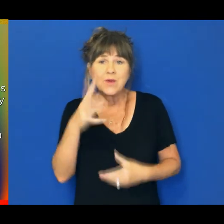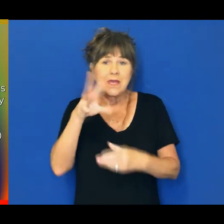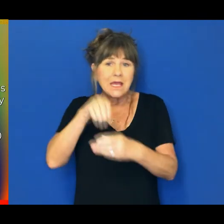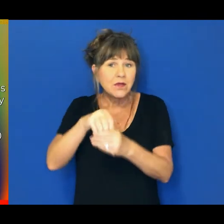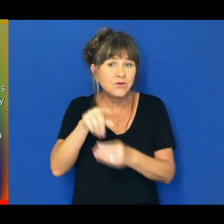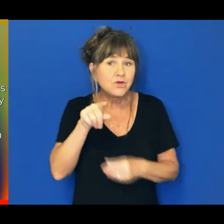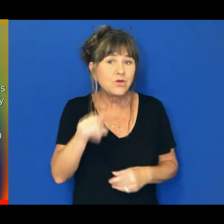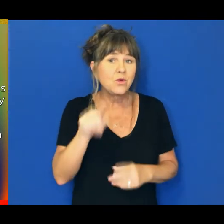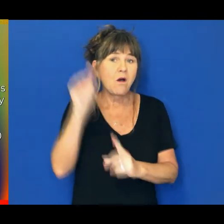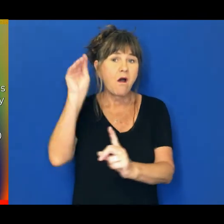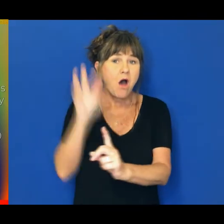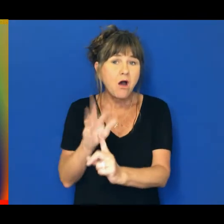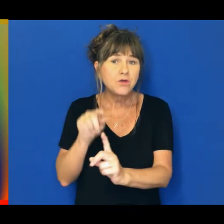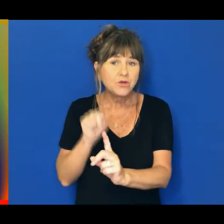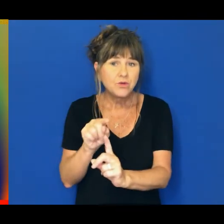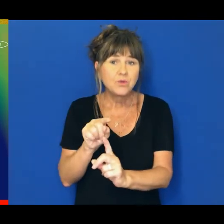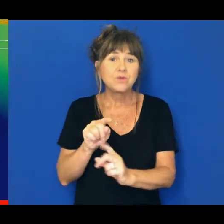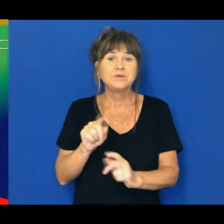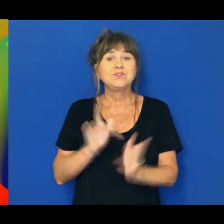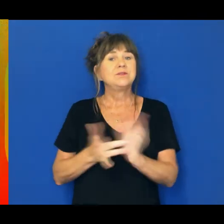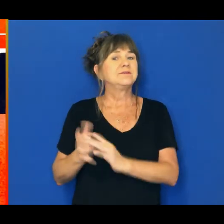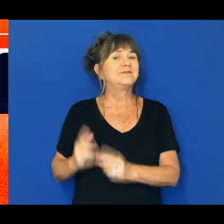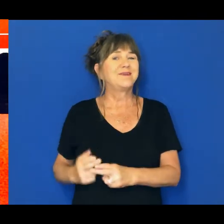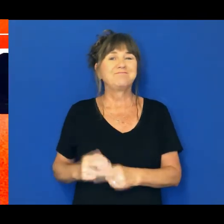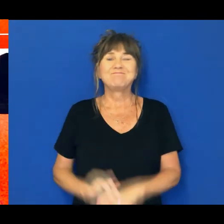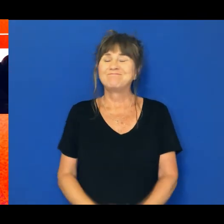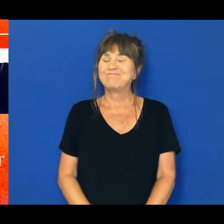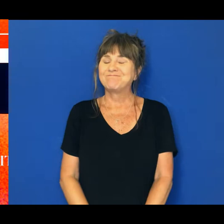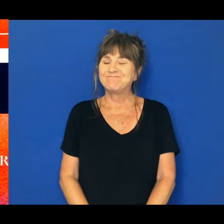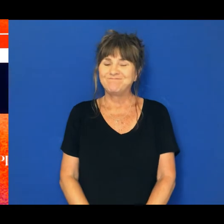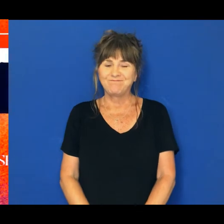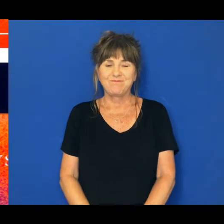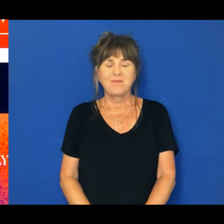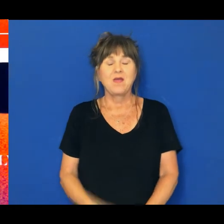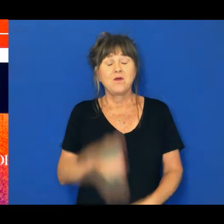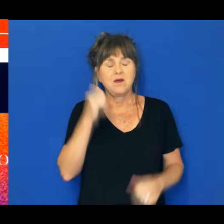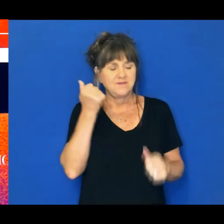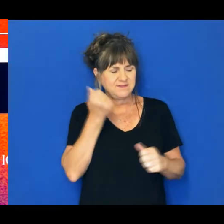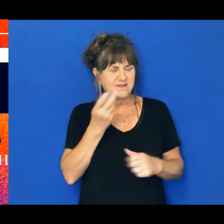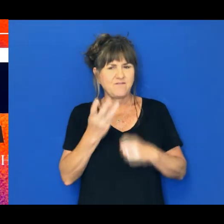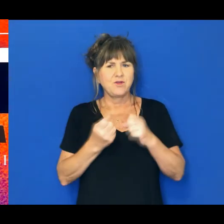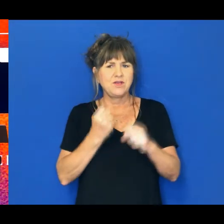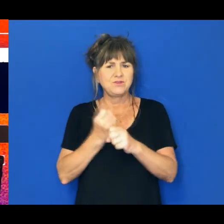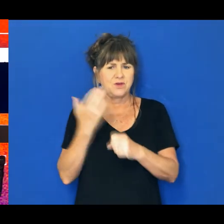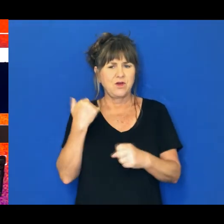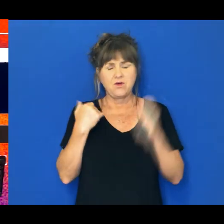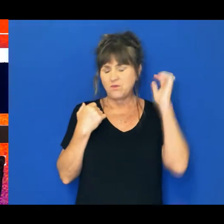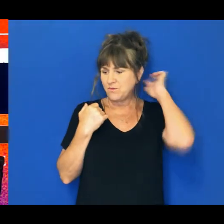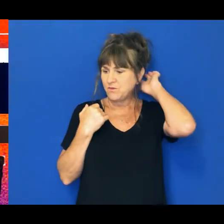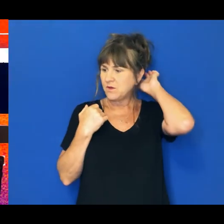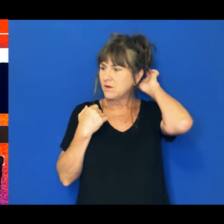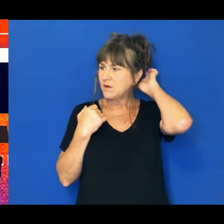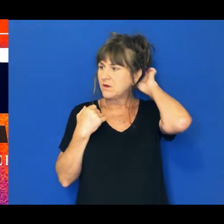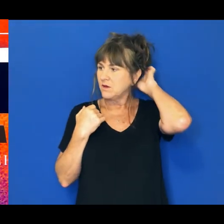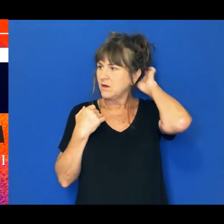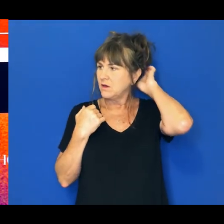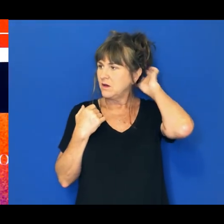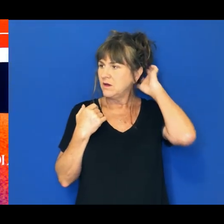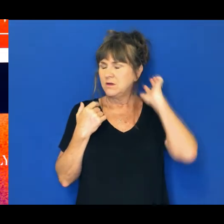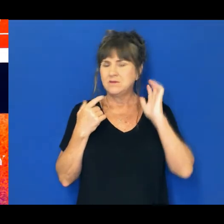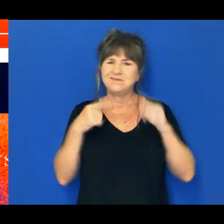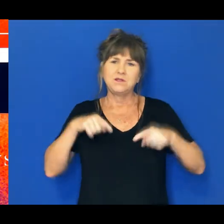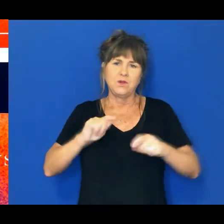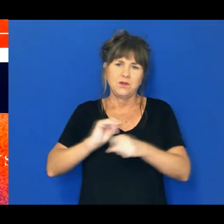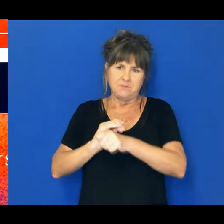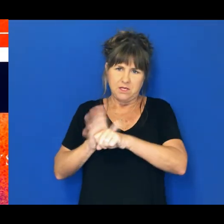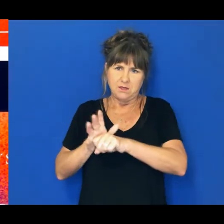be in you, come on you, in Jesus' name. A couple years ago, I can't even believe it's been that long, but that's how long we were living through